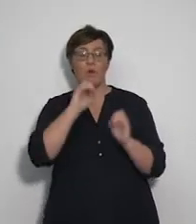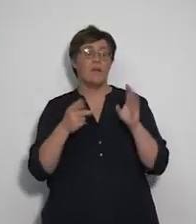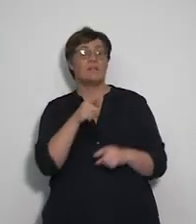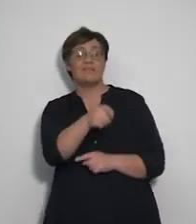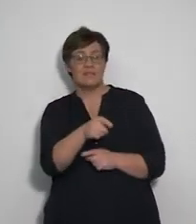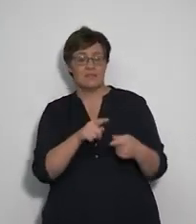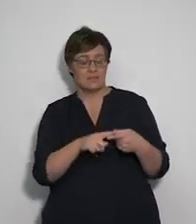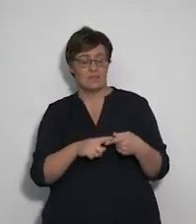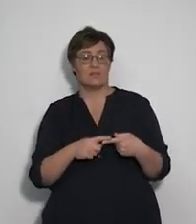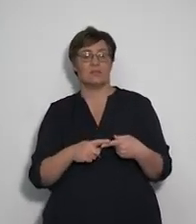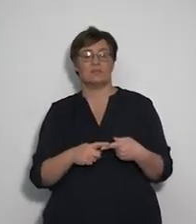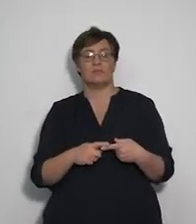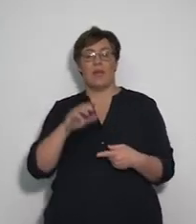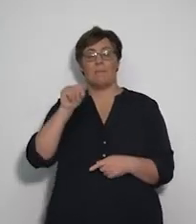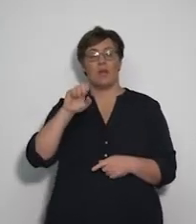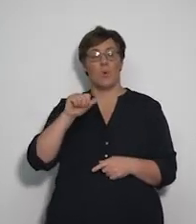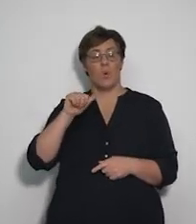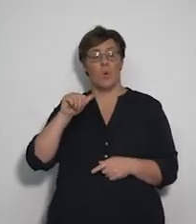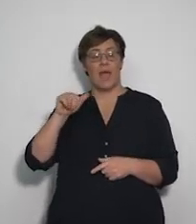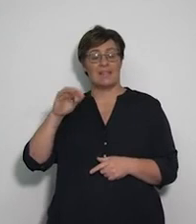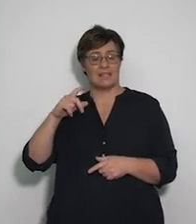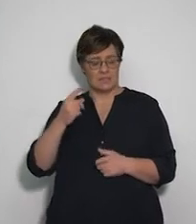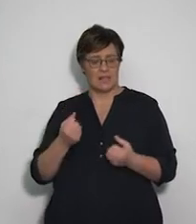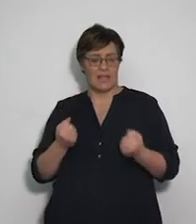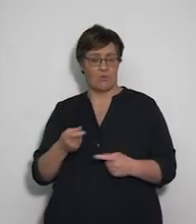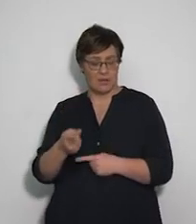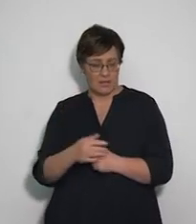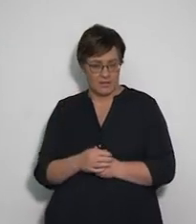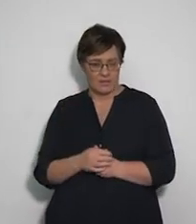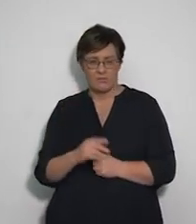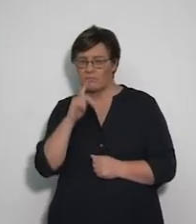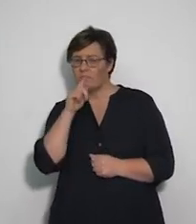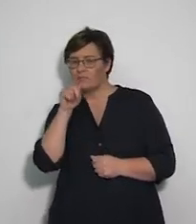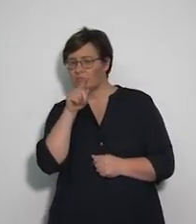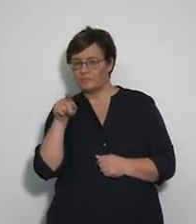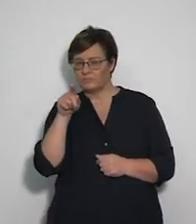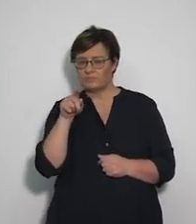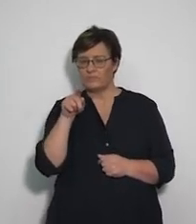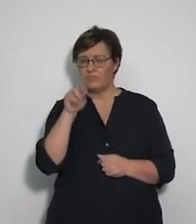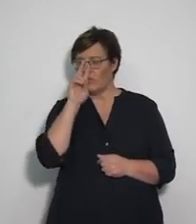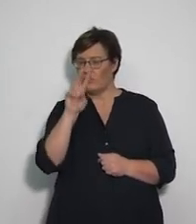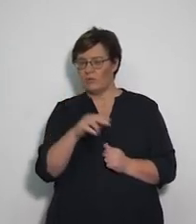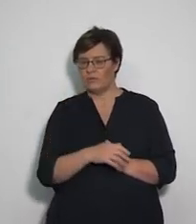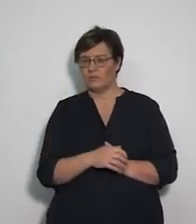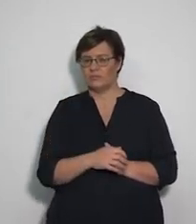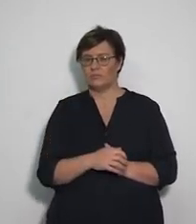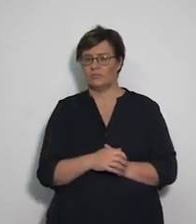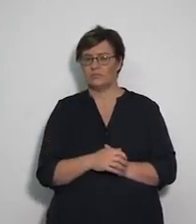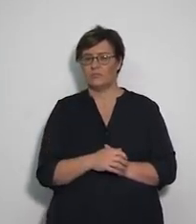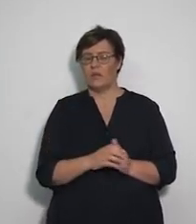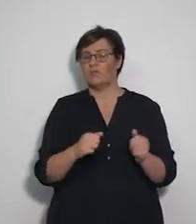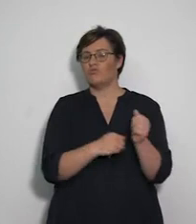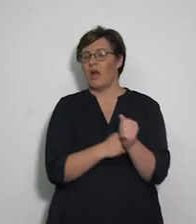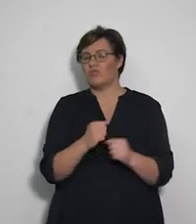that carries the amino acids. So letters that carry the amino acids, if we look at it, This would